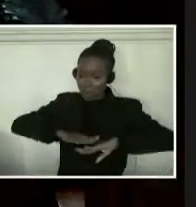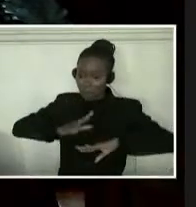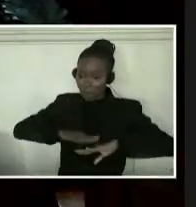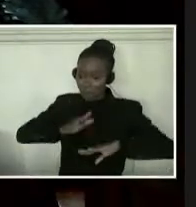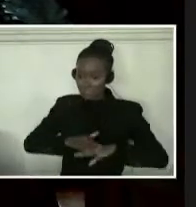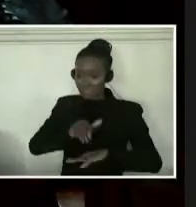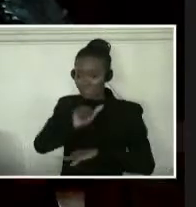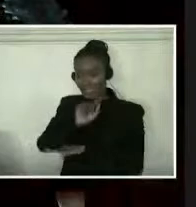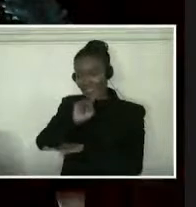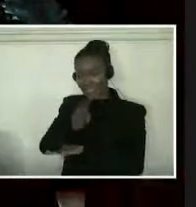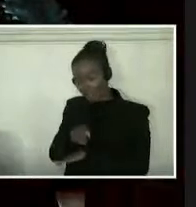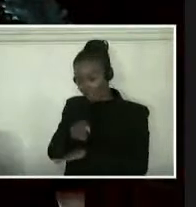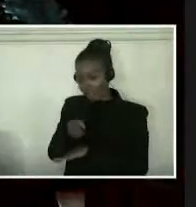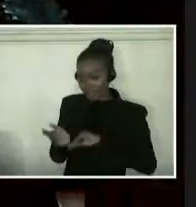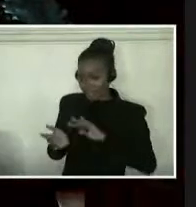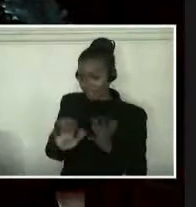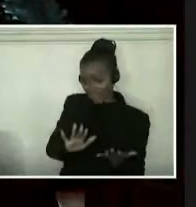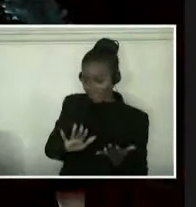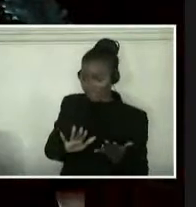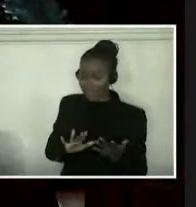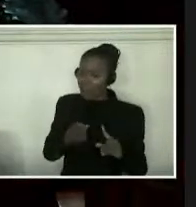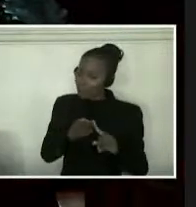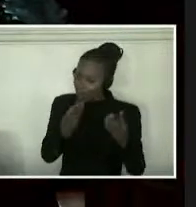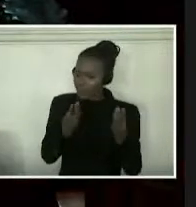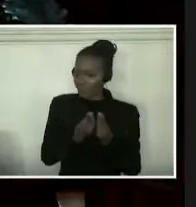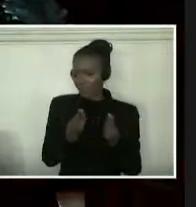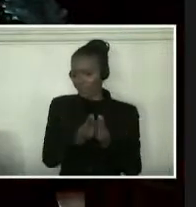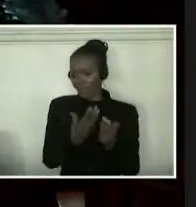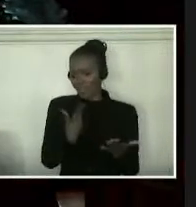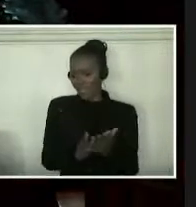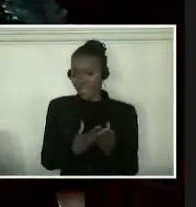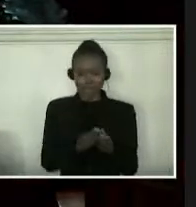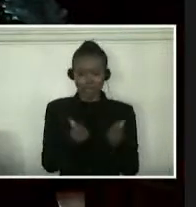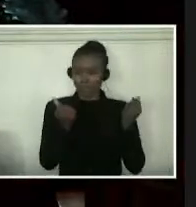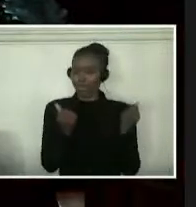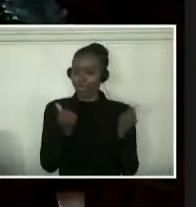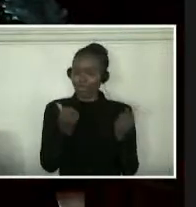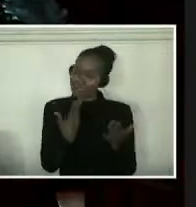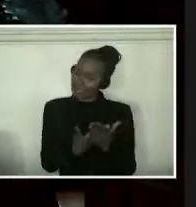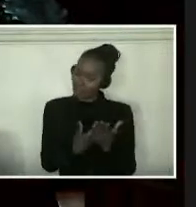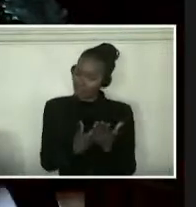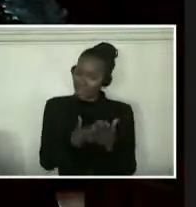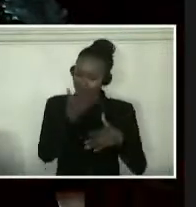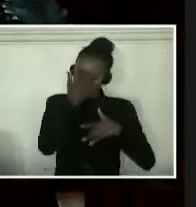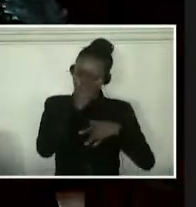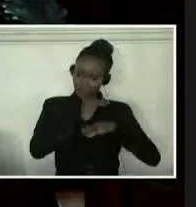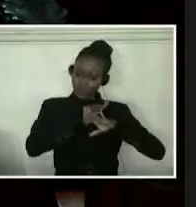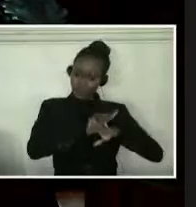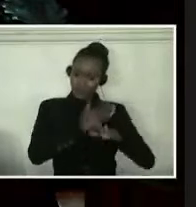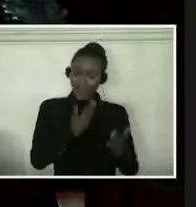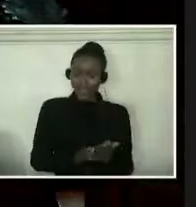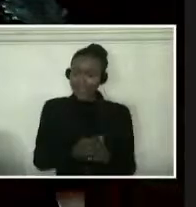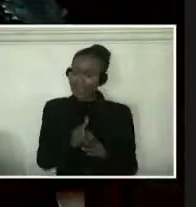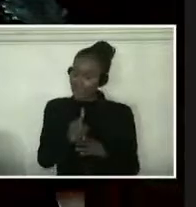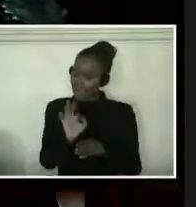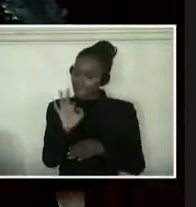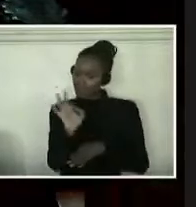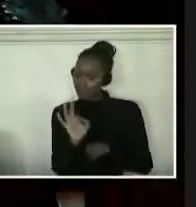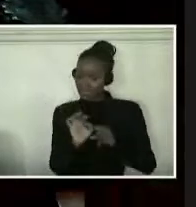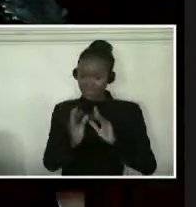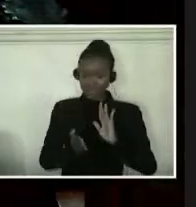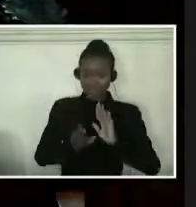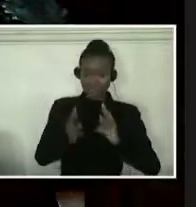thousand deaths from a preventable and treatable disease this is too high and it is not welcomed